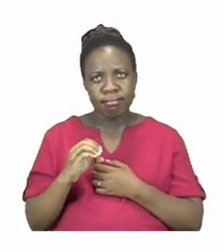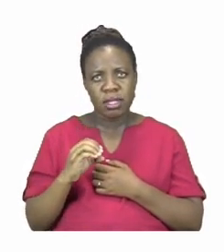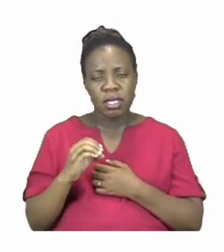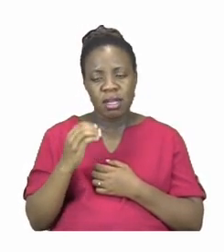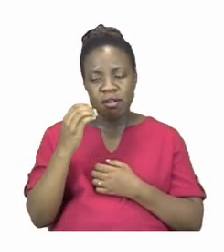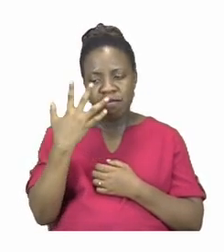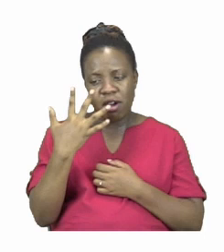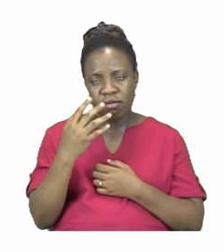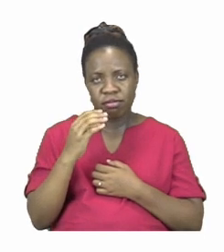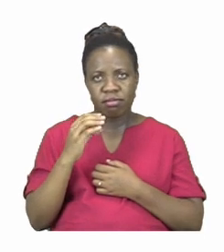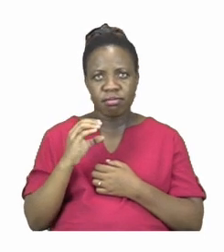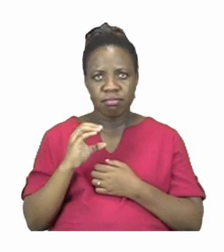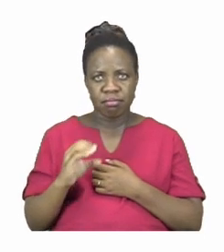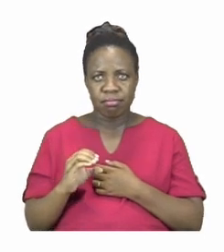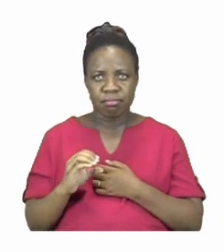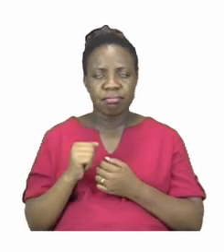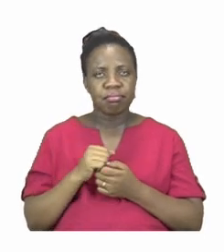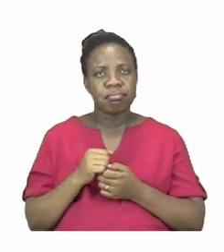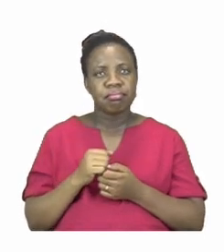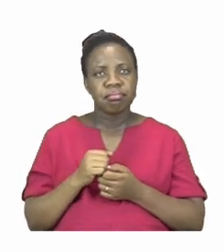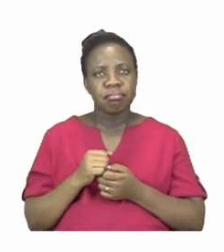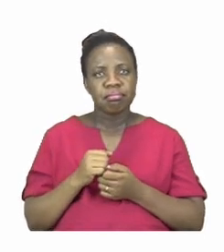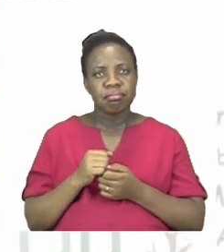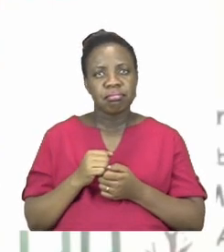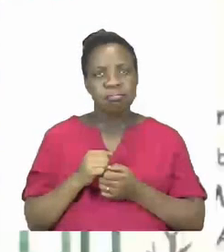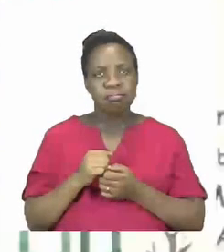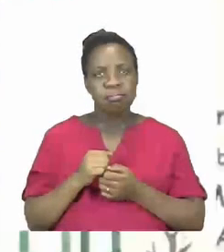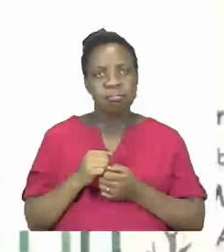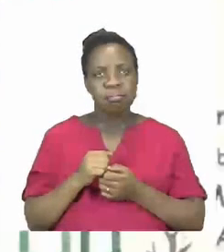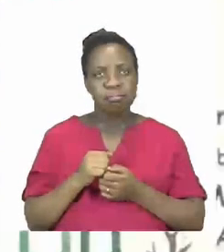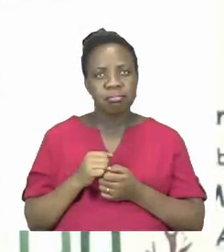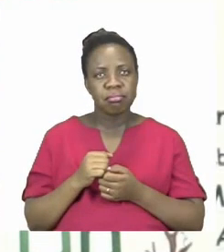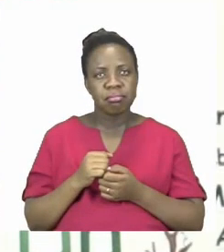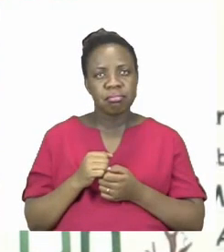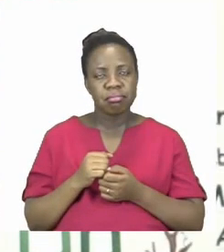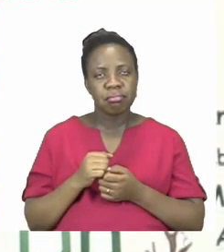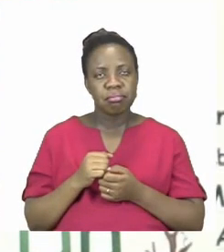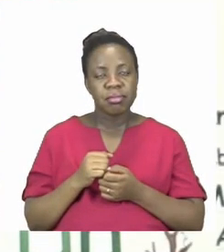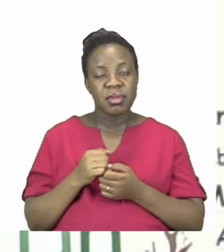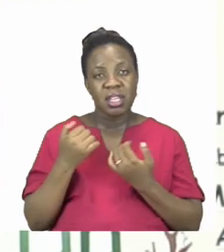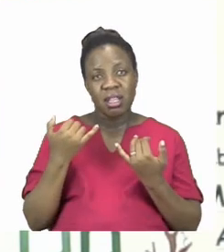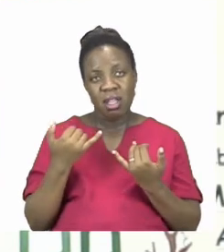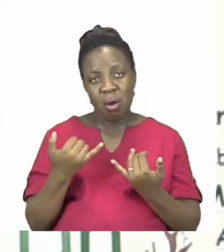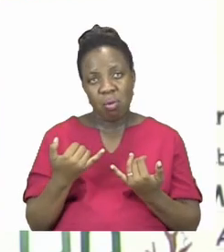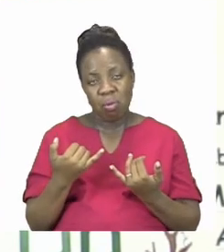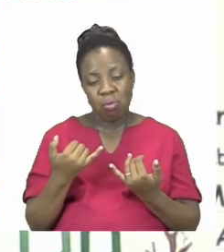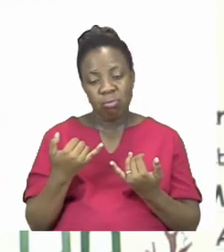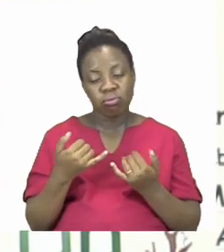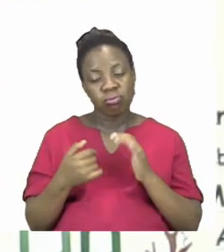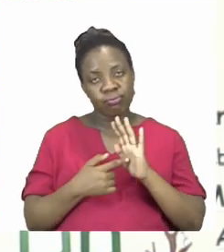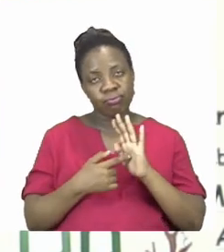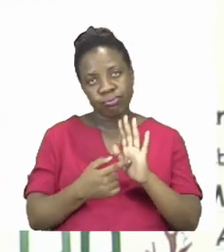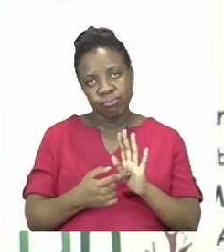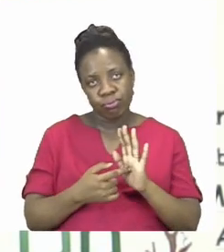two together on the board. Now the two that we're going to do on the board are G and H. Now we're going to